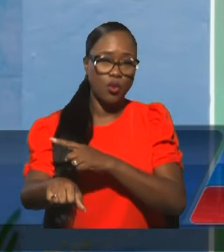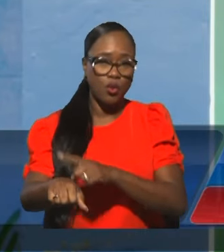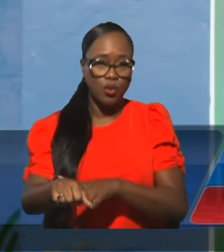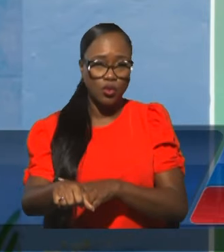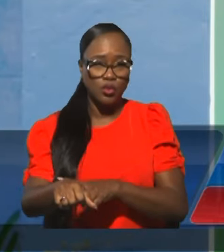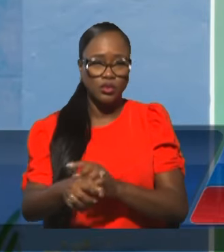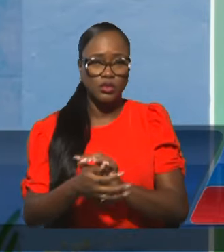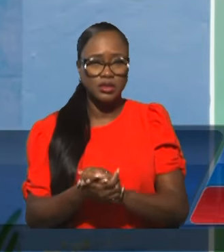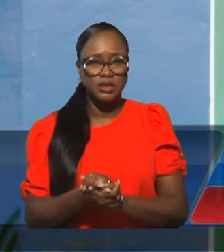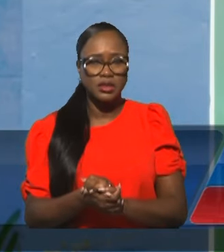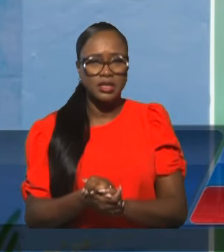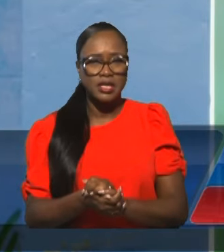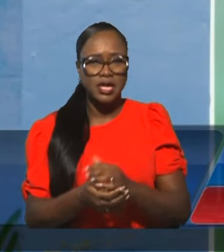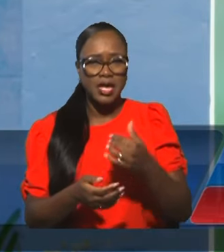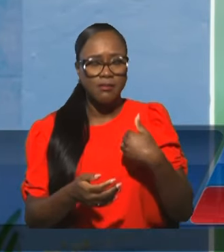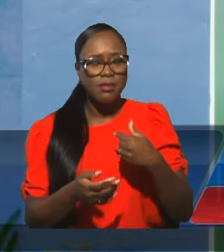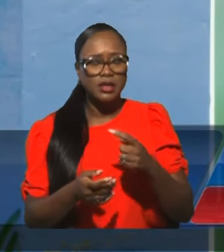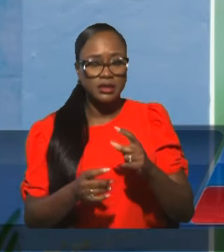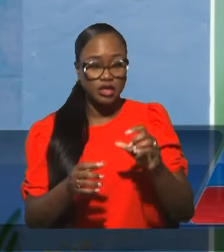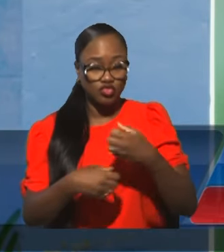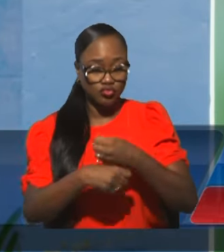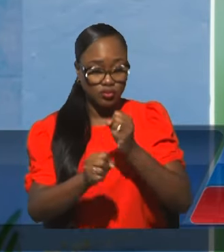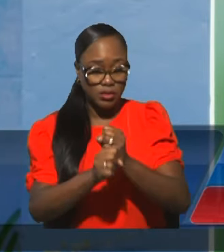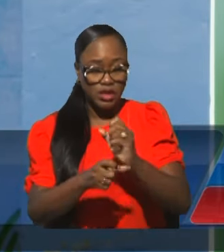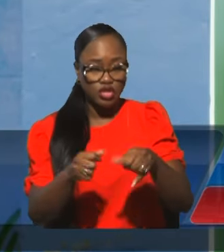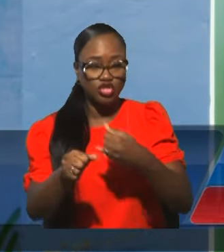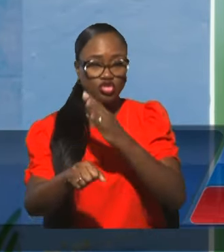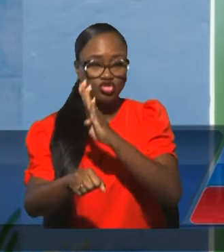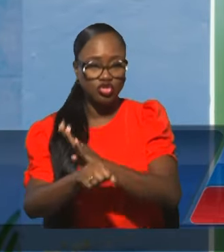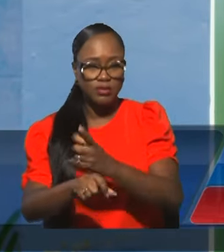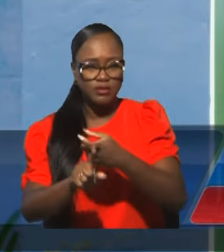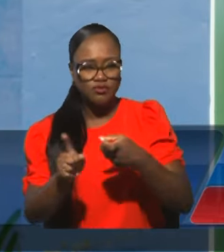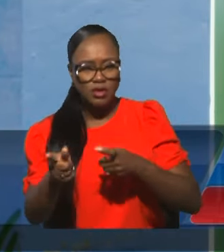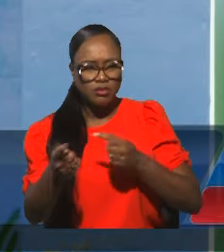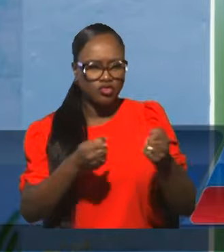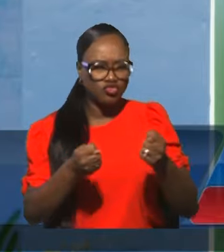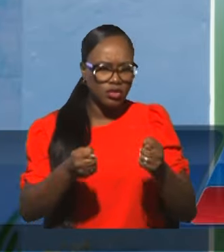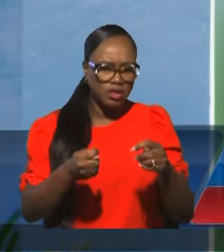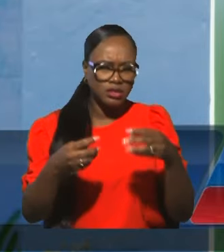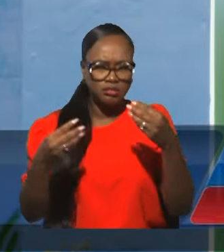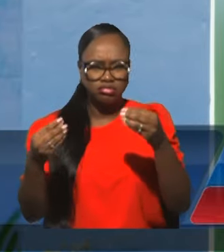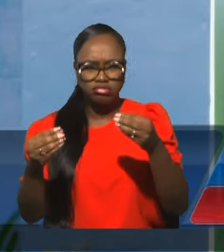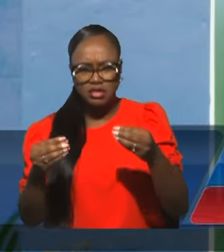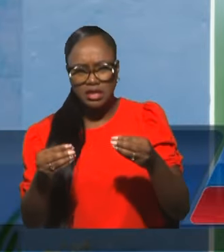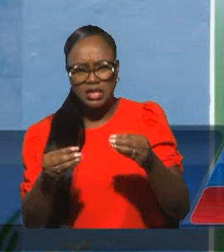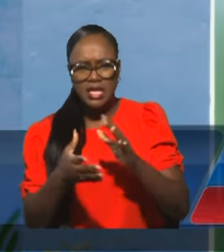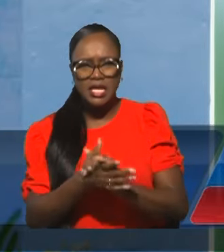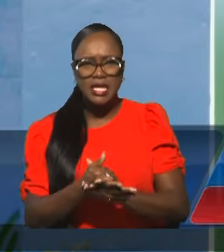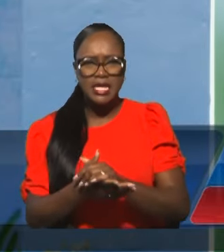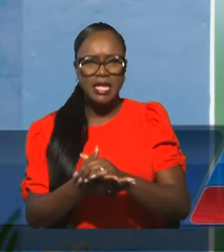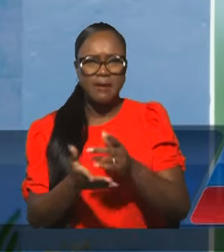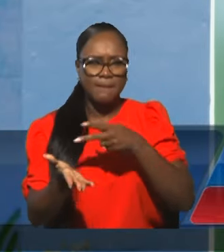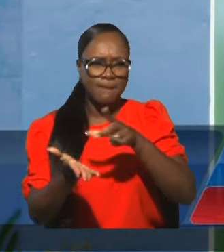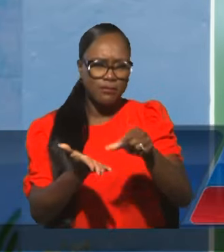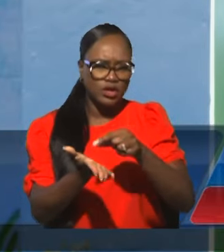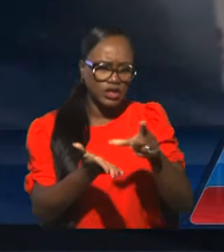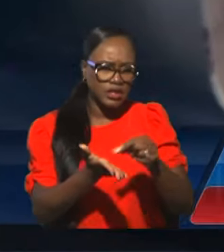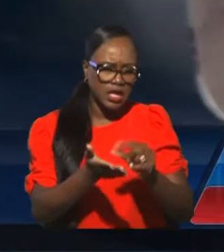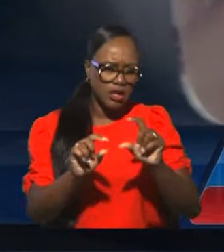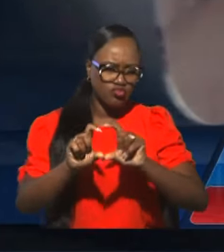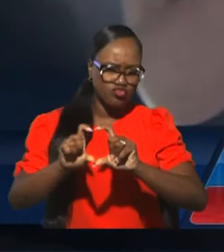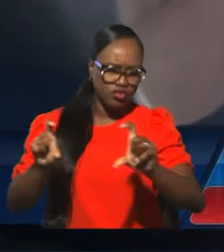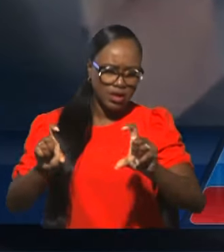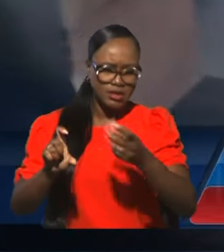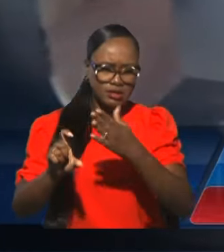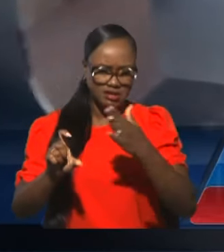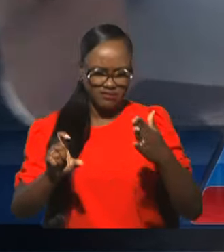it generates employment from import, truckage, distribution, merchandising, printing, branding.